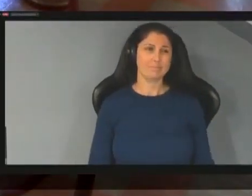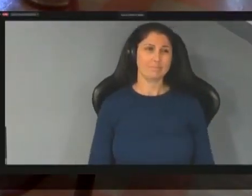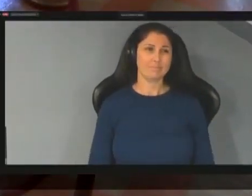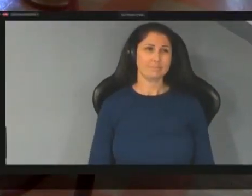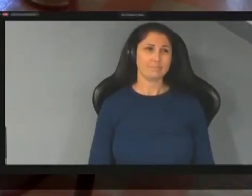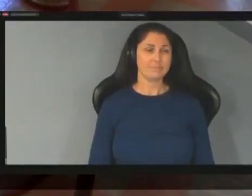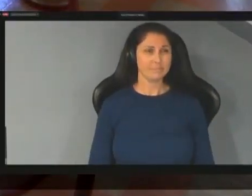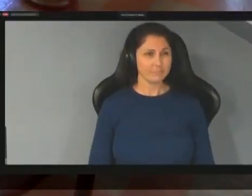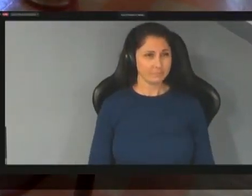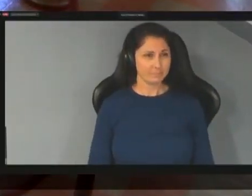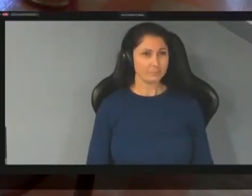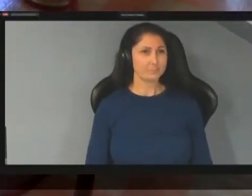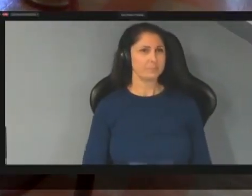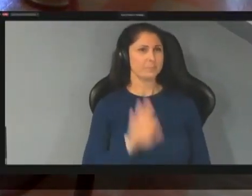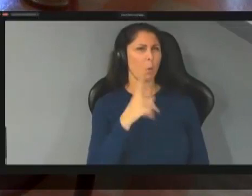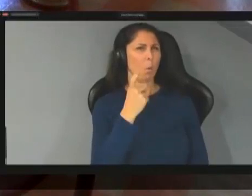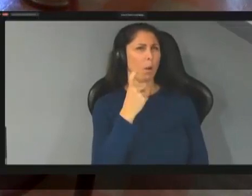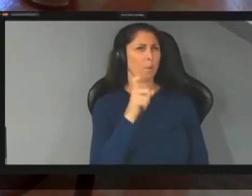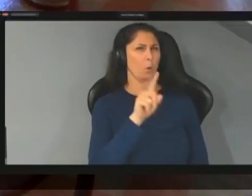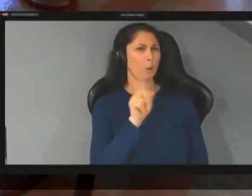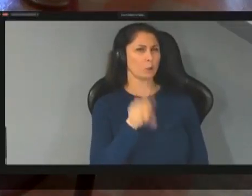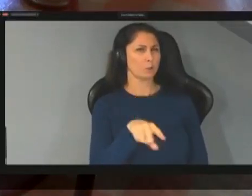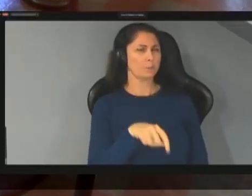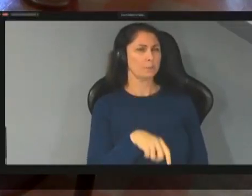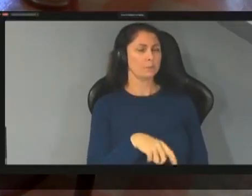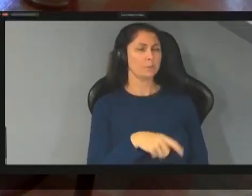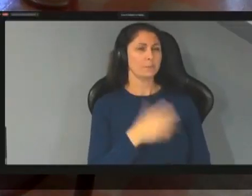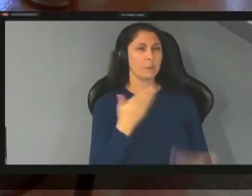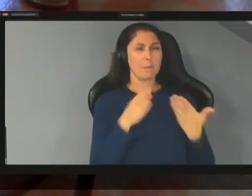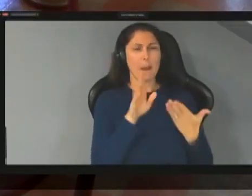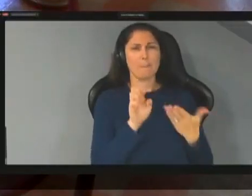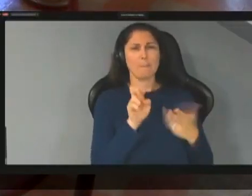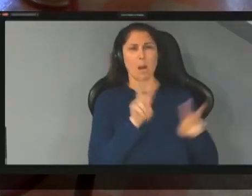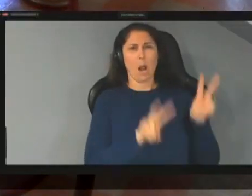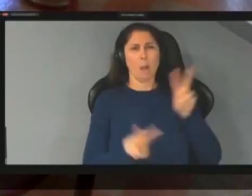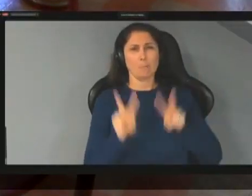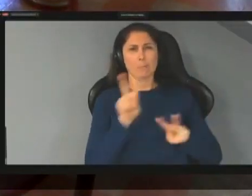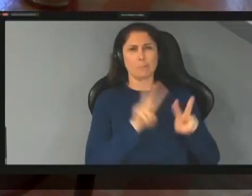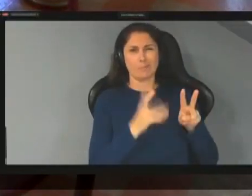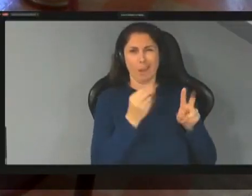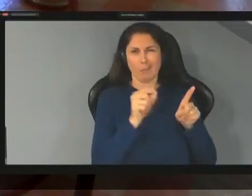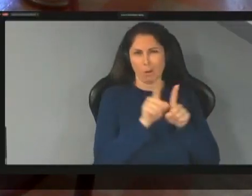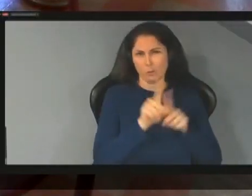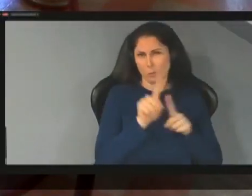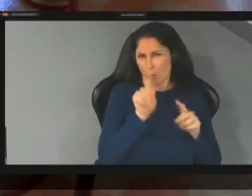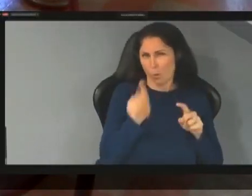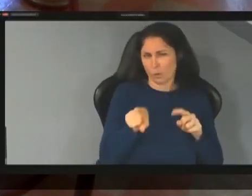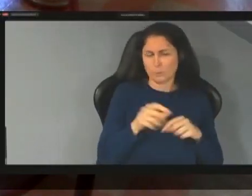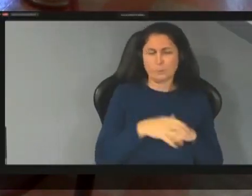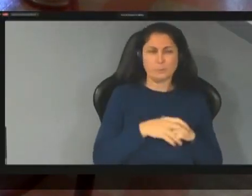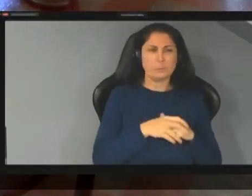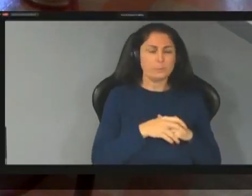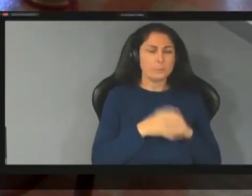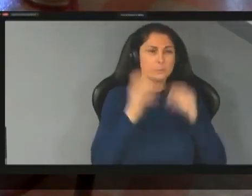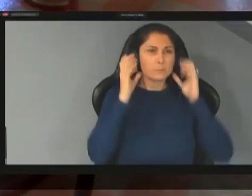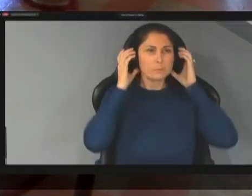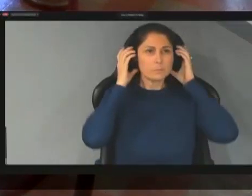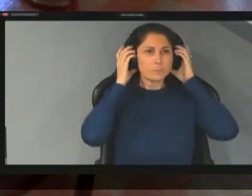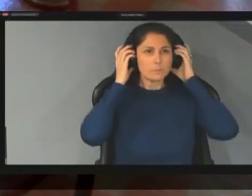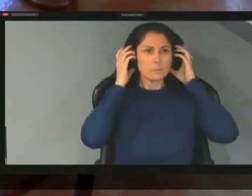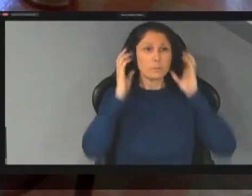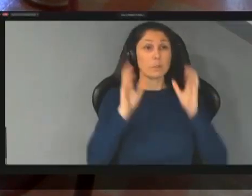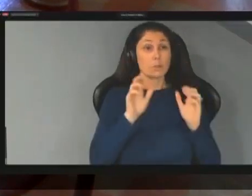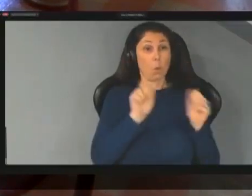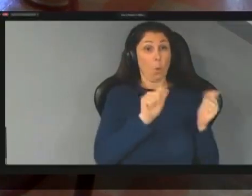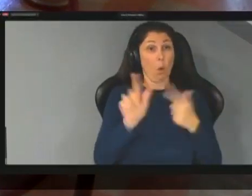One last question. And this may be an observation as much of a question for you. Given that all our communities